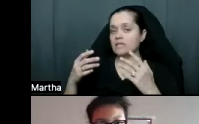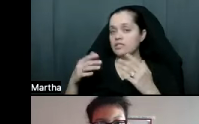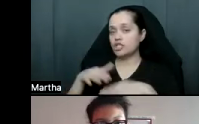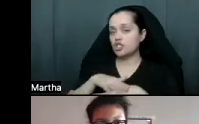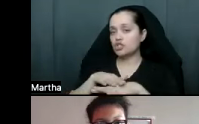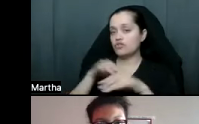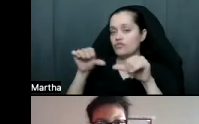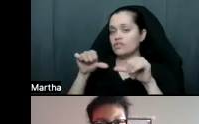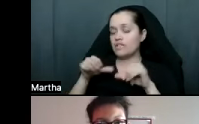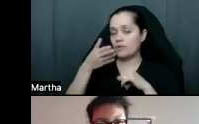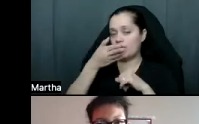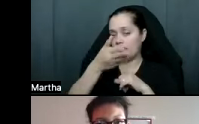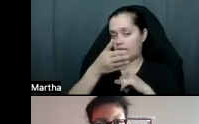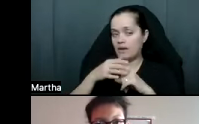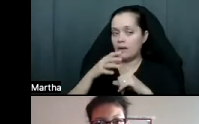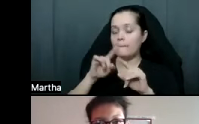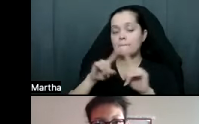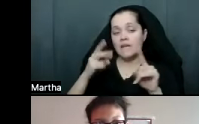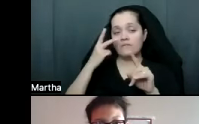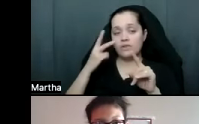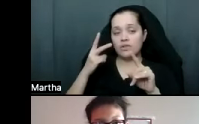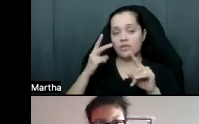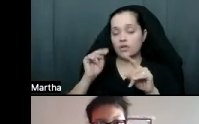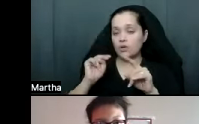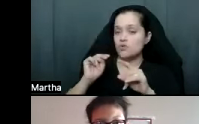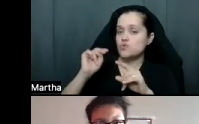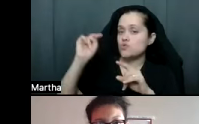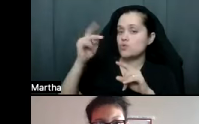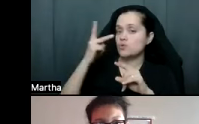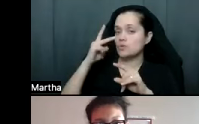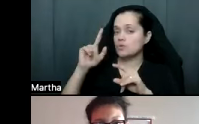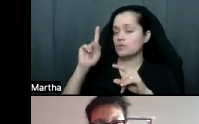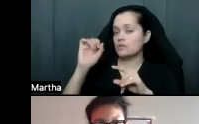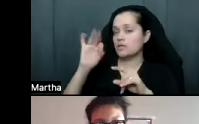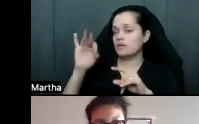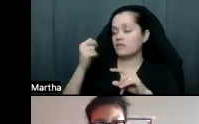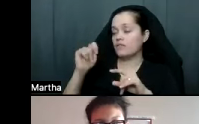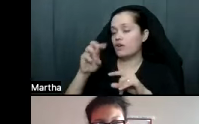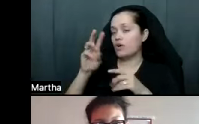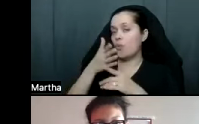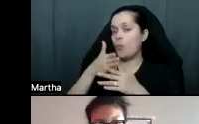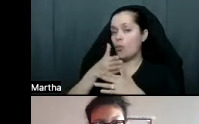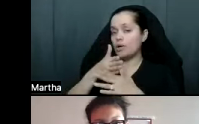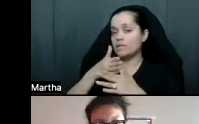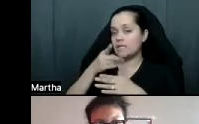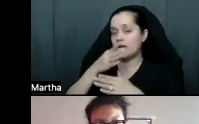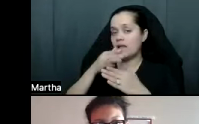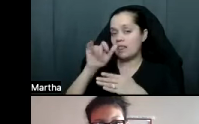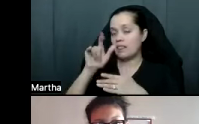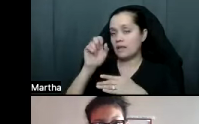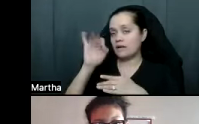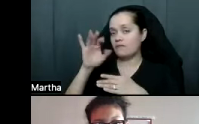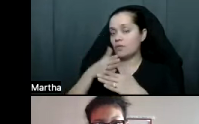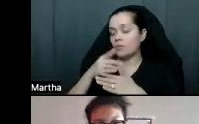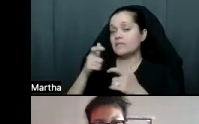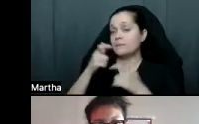surface area there. But if you look further north, you see Lake of the Woods. And Lake of the Woods is actually bigger than